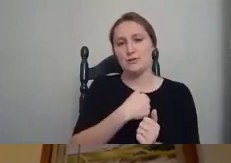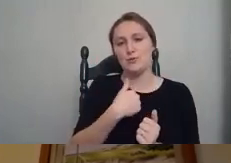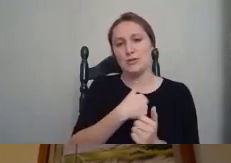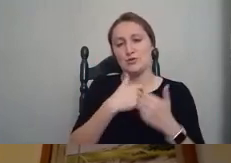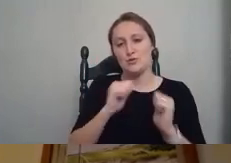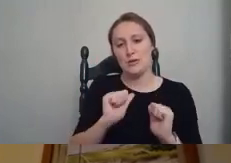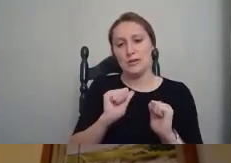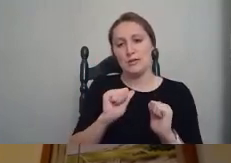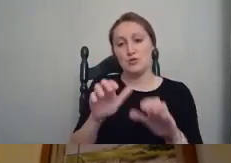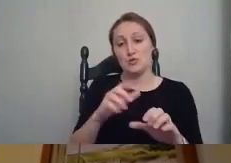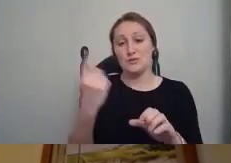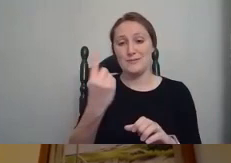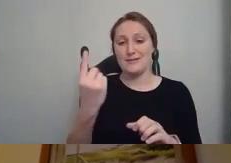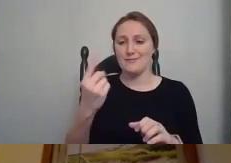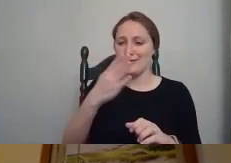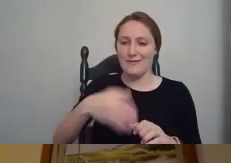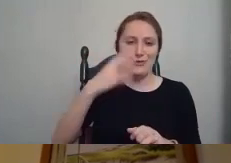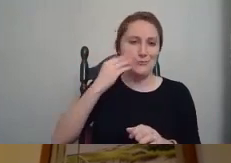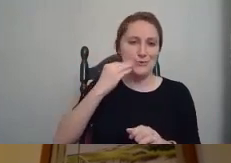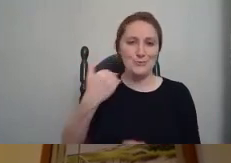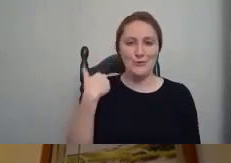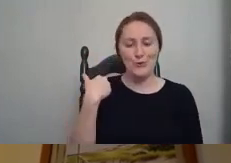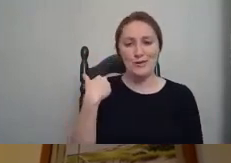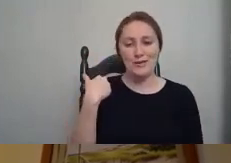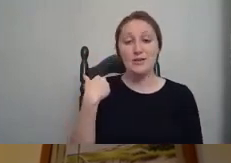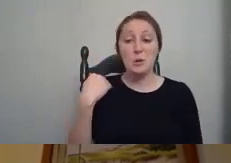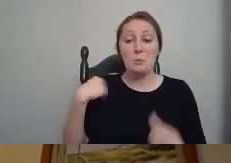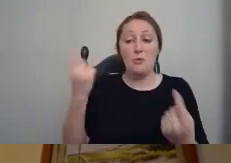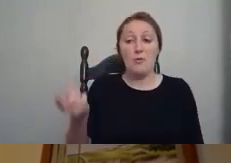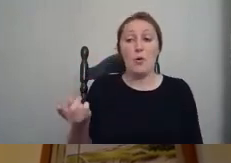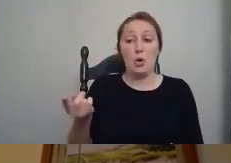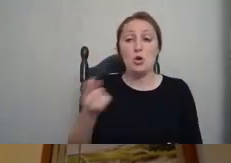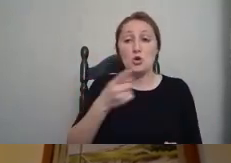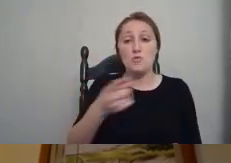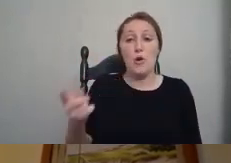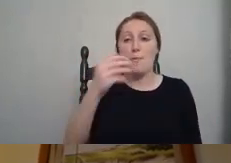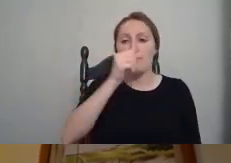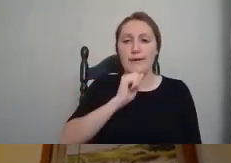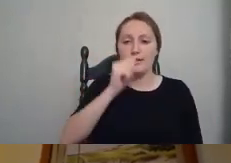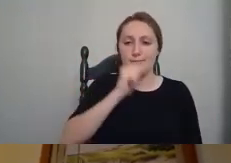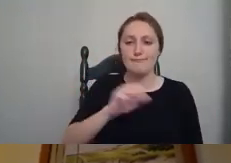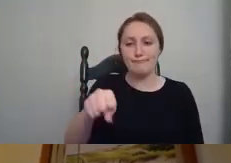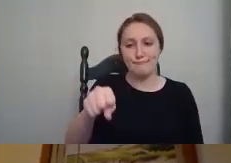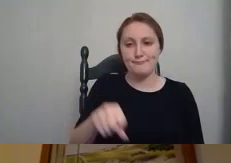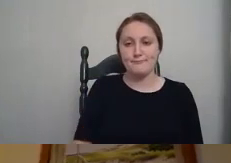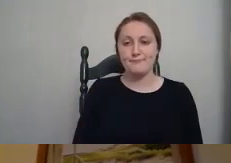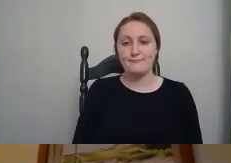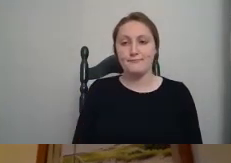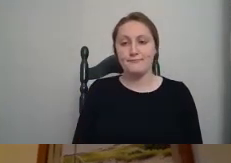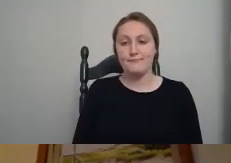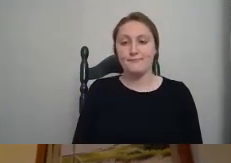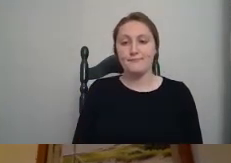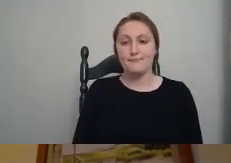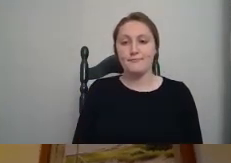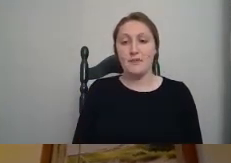to do something that's never been done before. And so far, I think everyone has been patient, and I appreciate that.